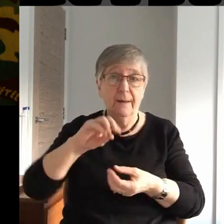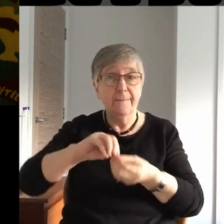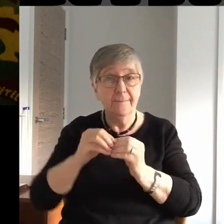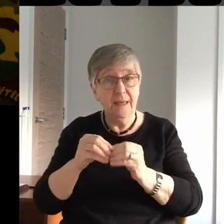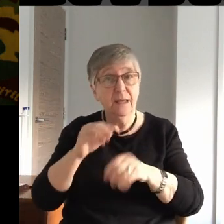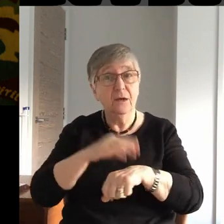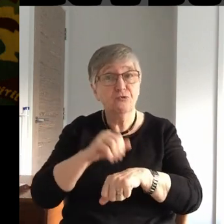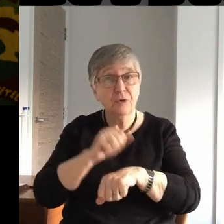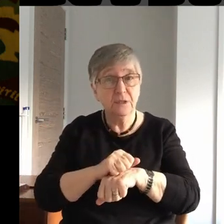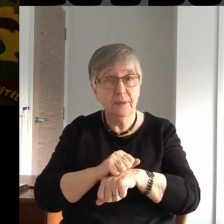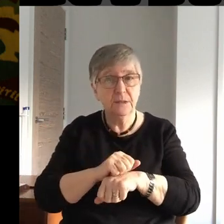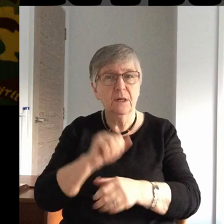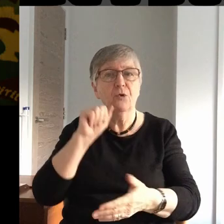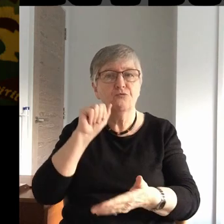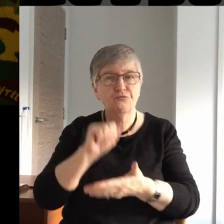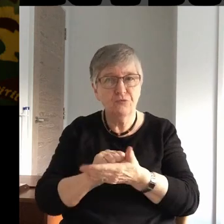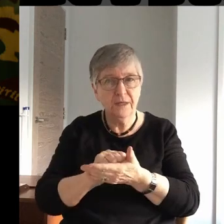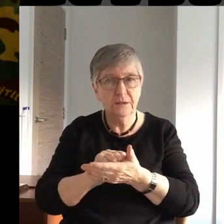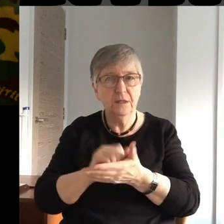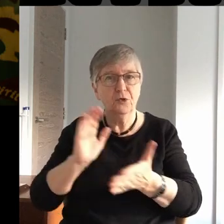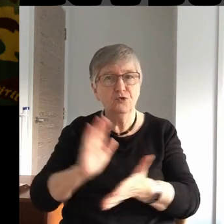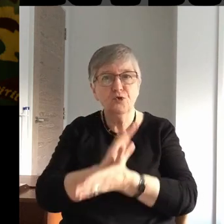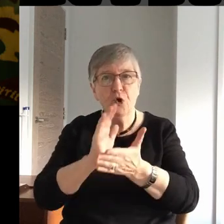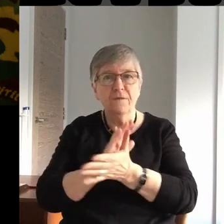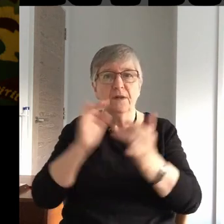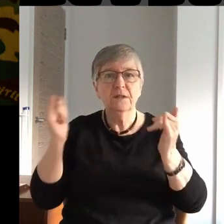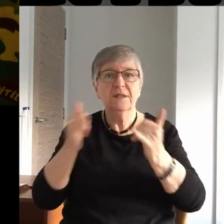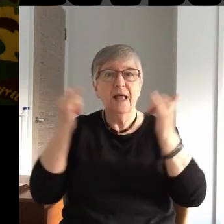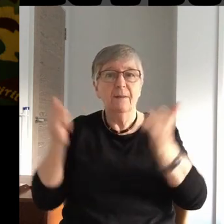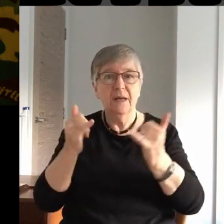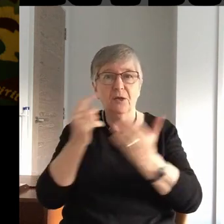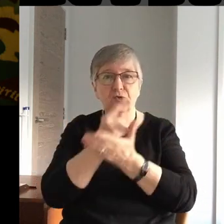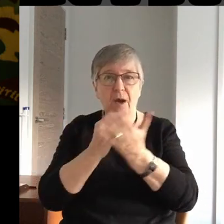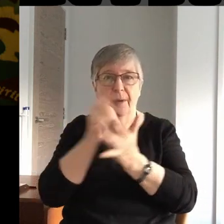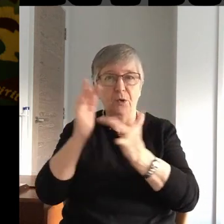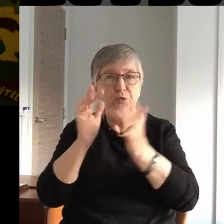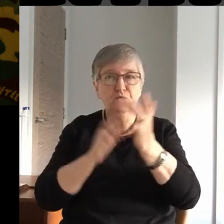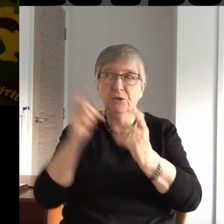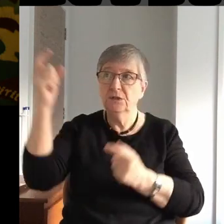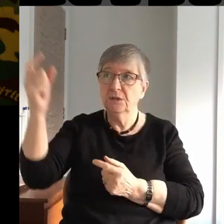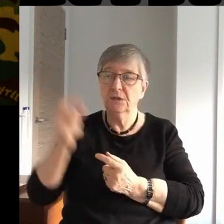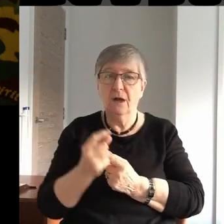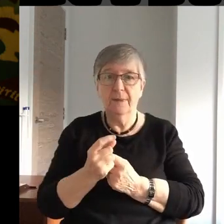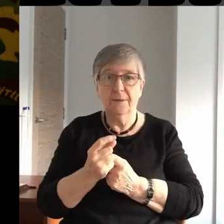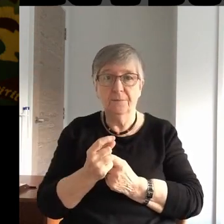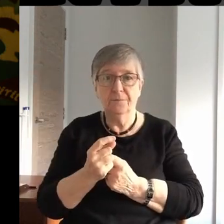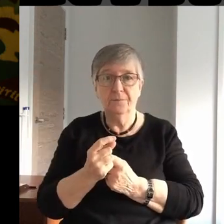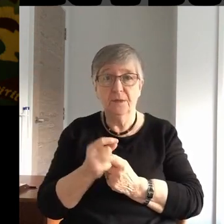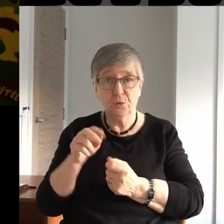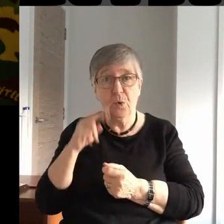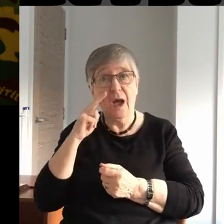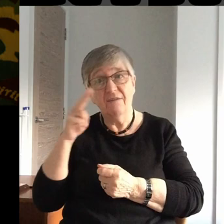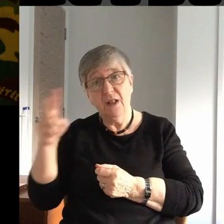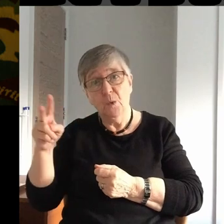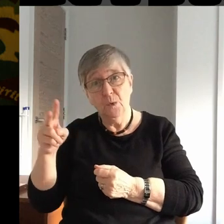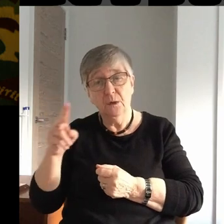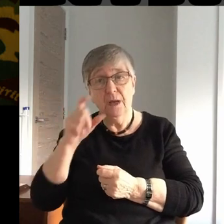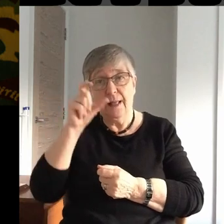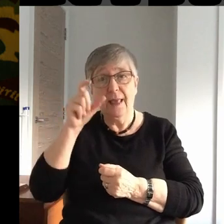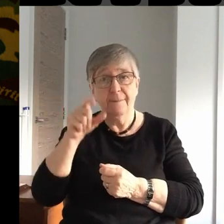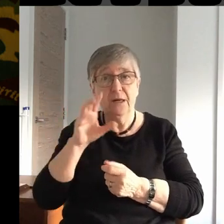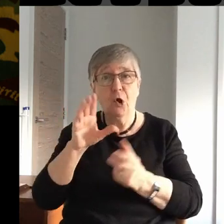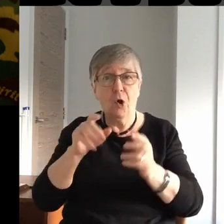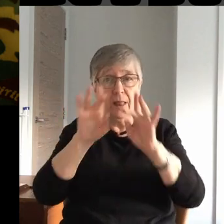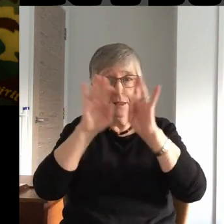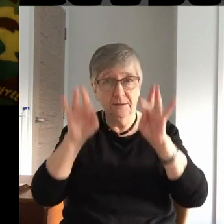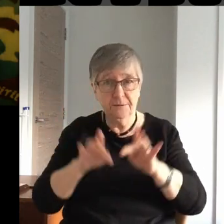a proper and joyful celebration and welcome of Jesus. So go and have a look at Claremont Calling and see ways that you can be involved and you